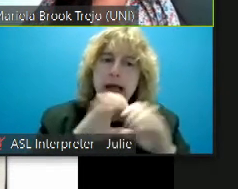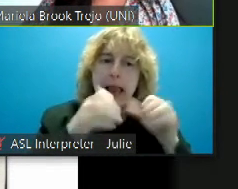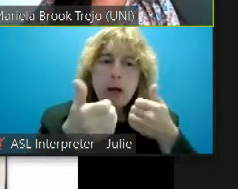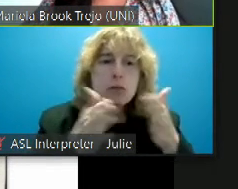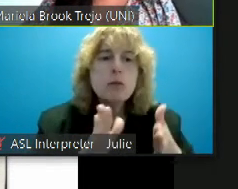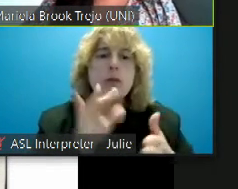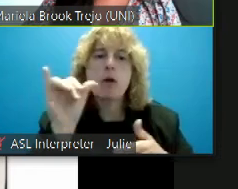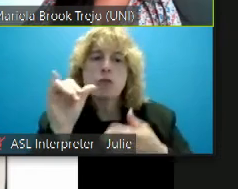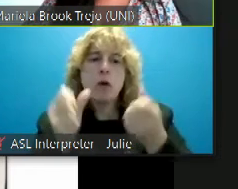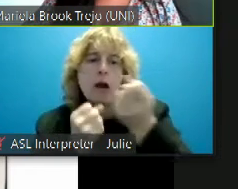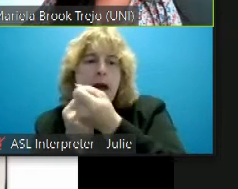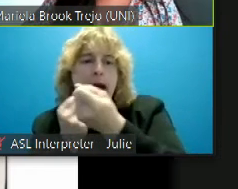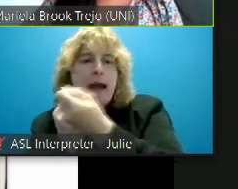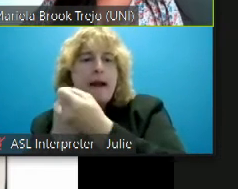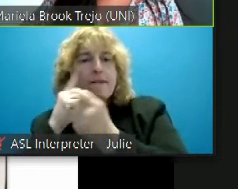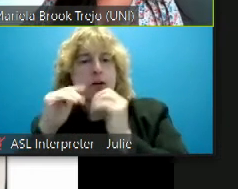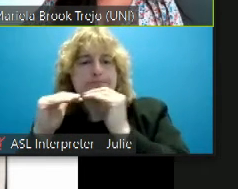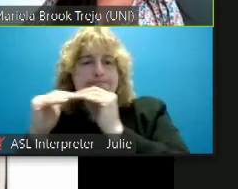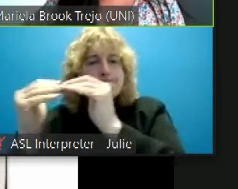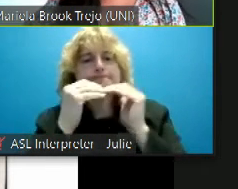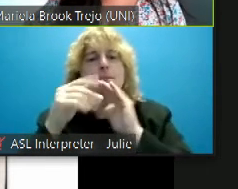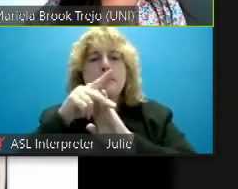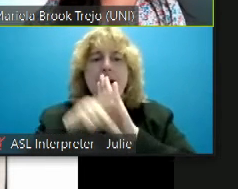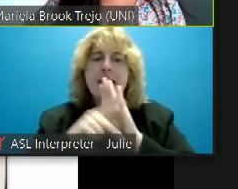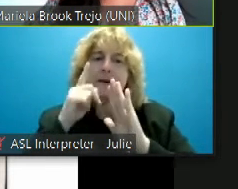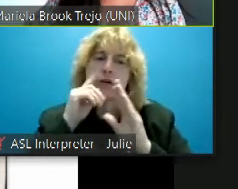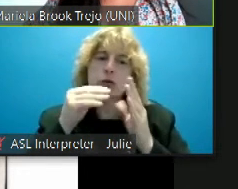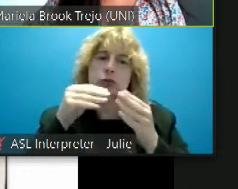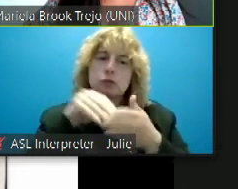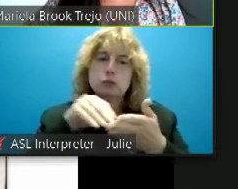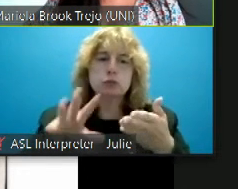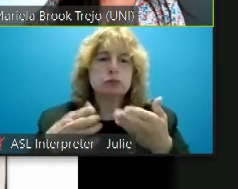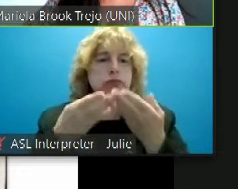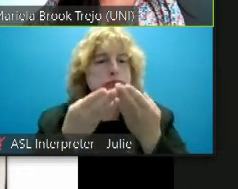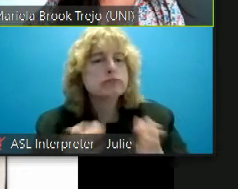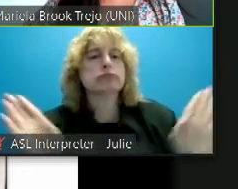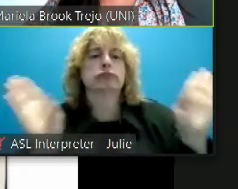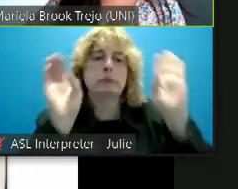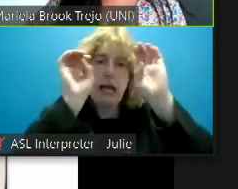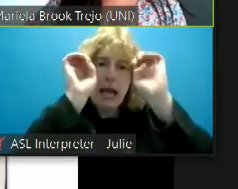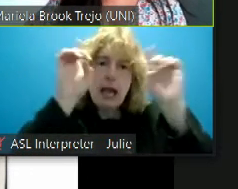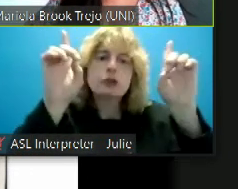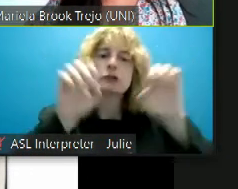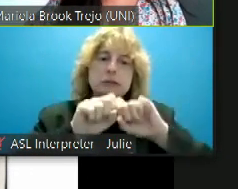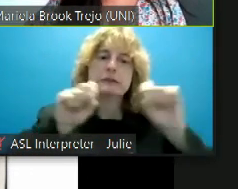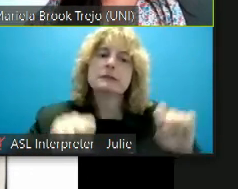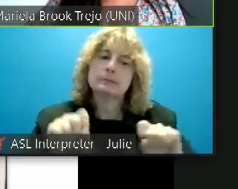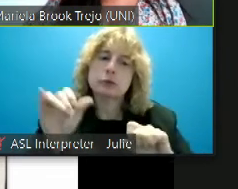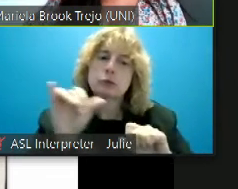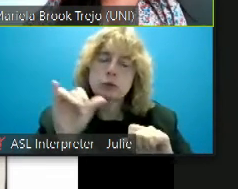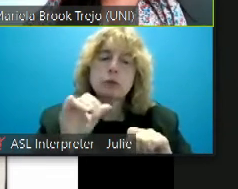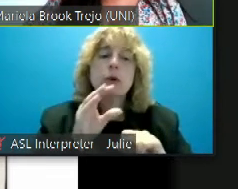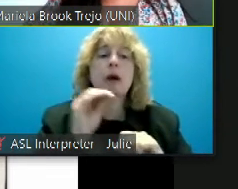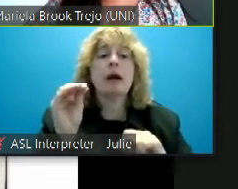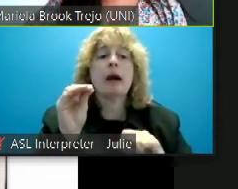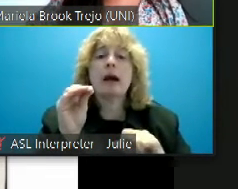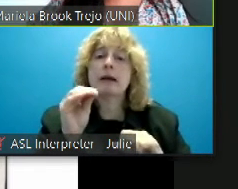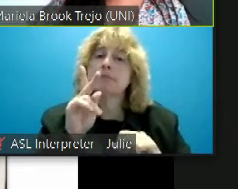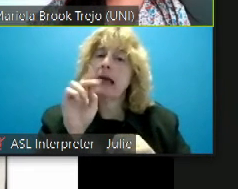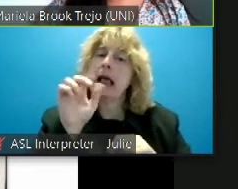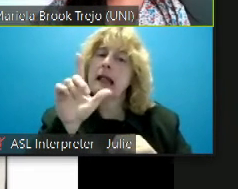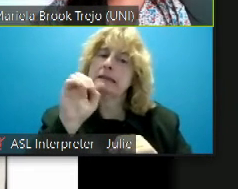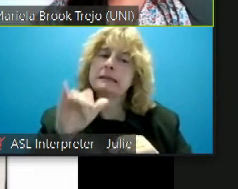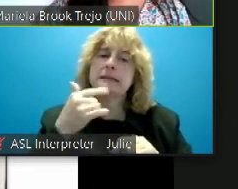educational systems as well. Kelsey's students describe Ms. Willey as thoughtful, fun,